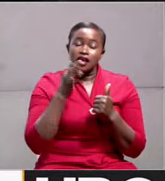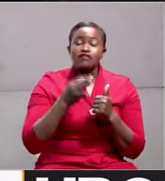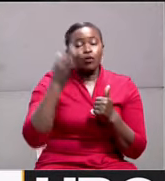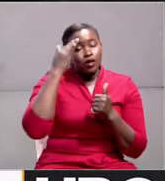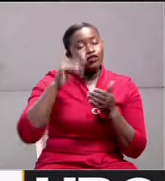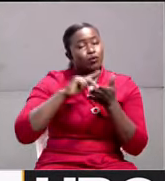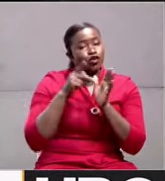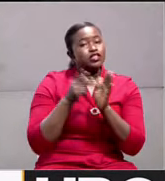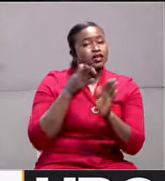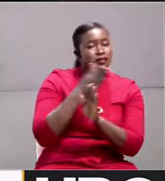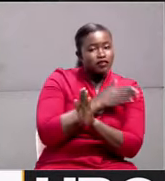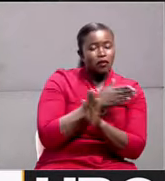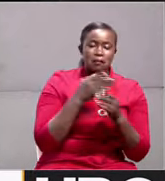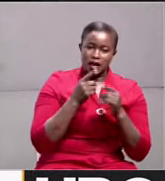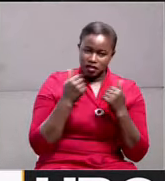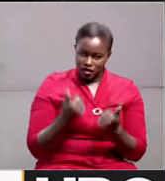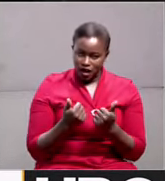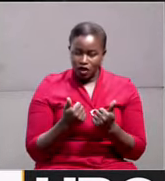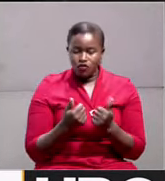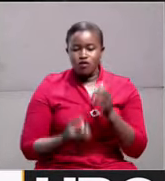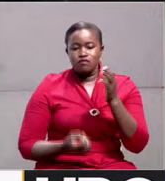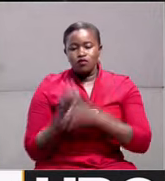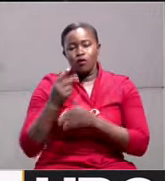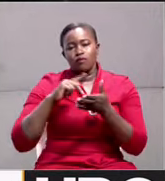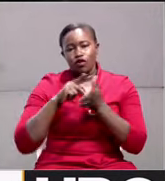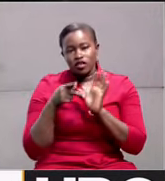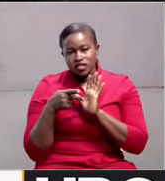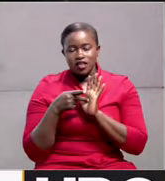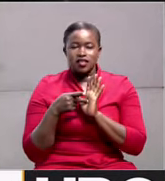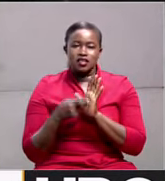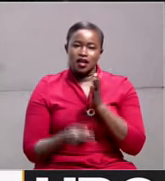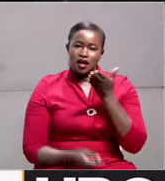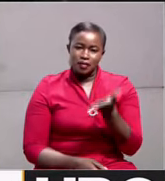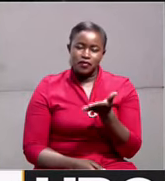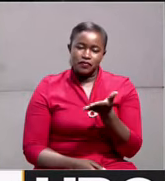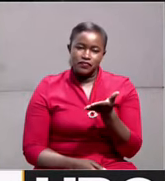mbwene nayo tutandikireho project yo mwana